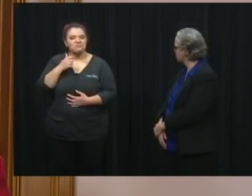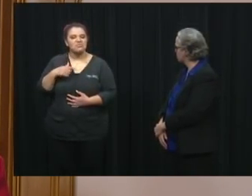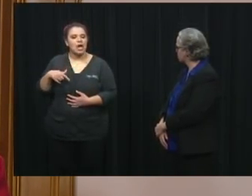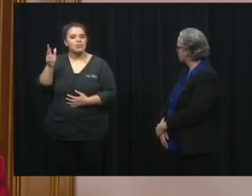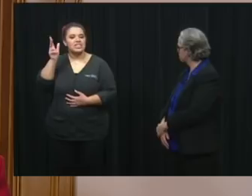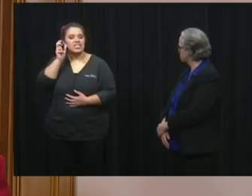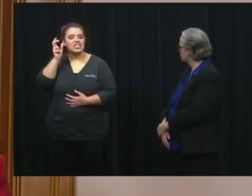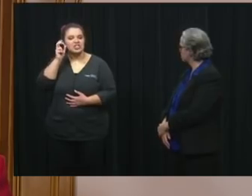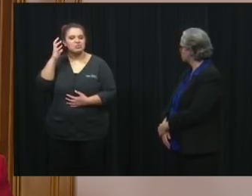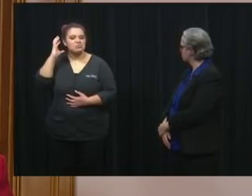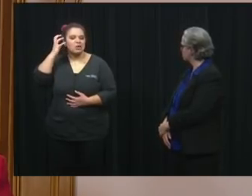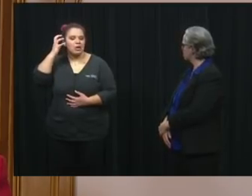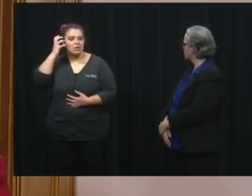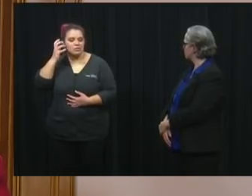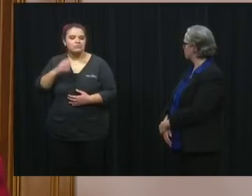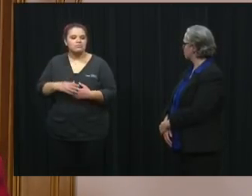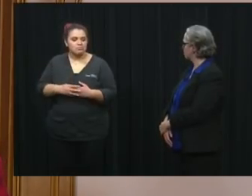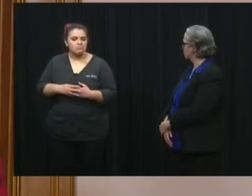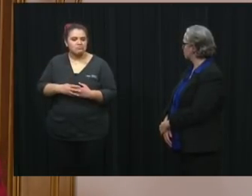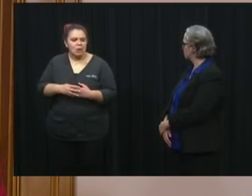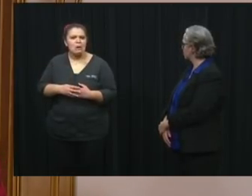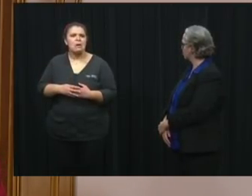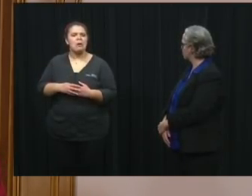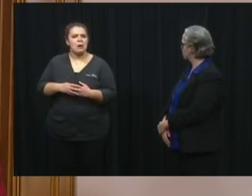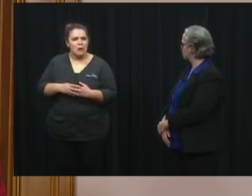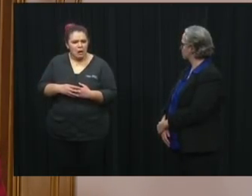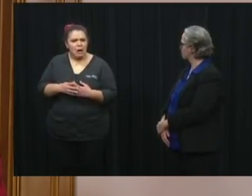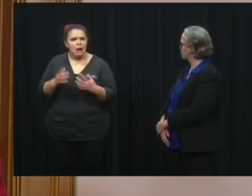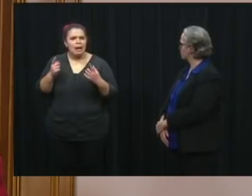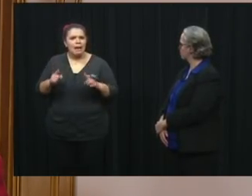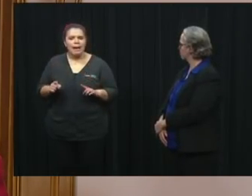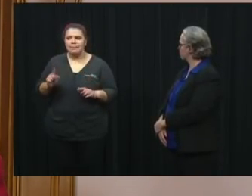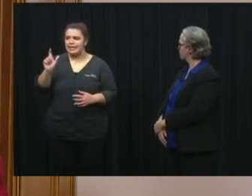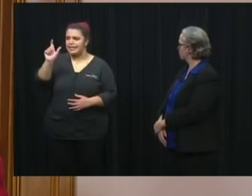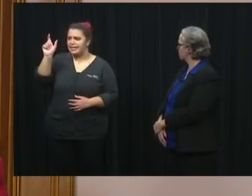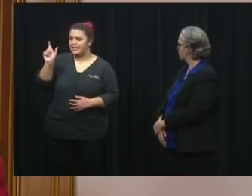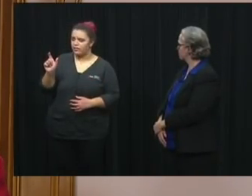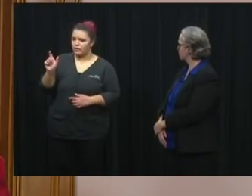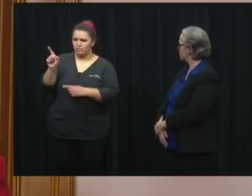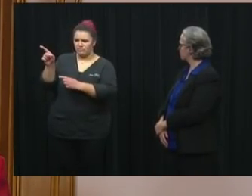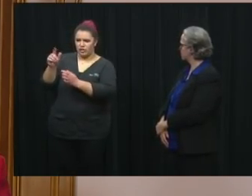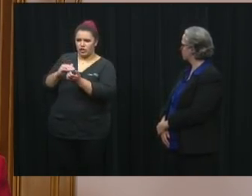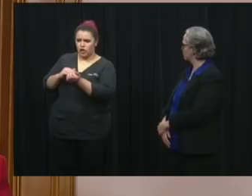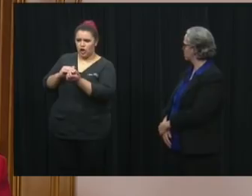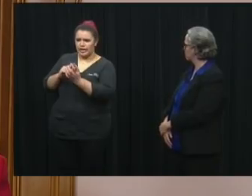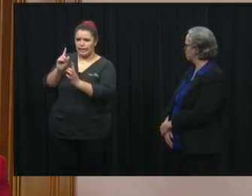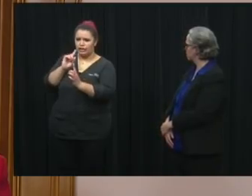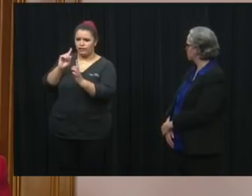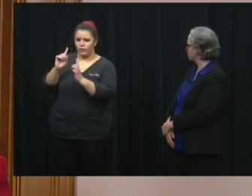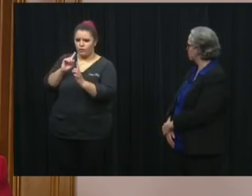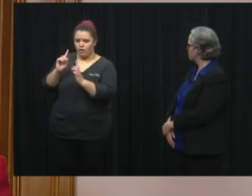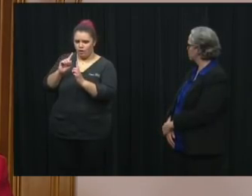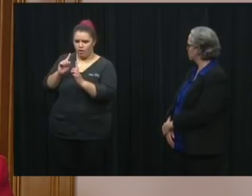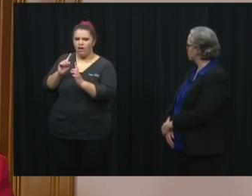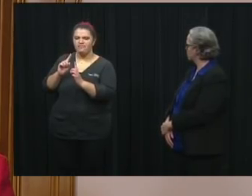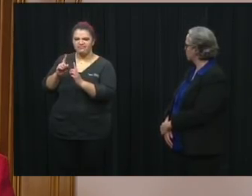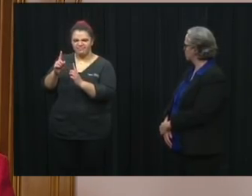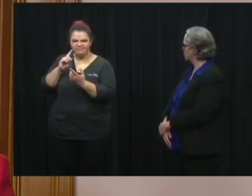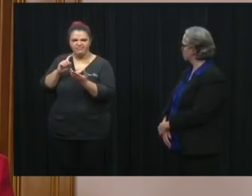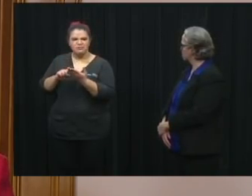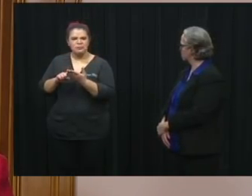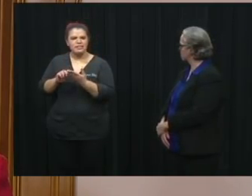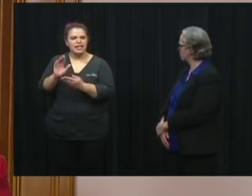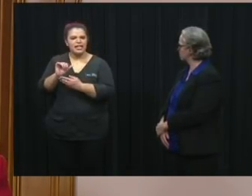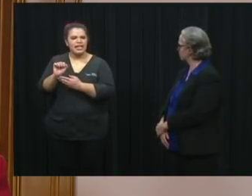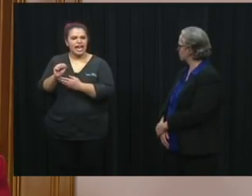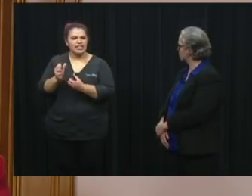did an interview with a doctor from Italy who was talking about how in Italy, because they had such a huge spike in the number of cases, that they had to